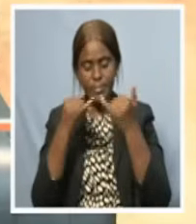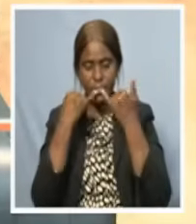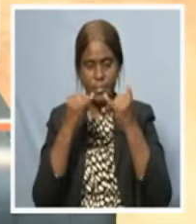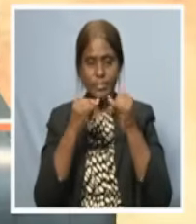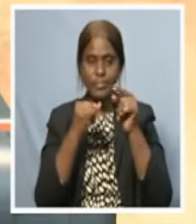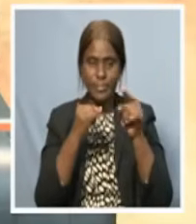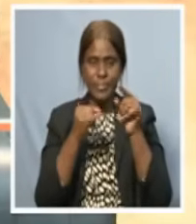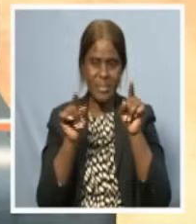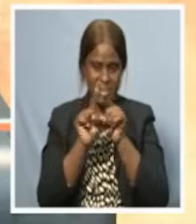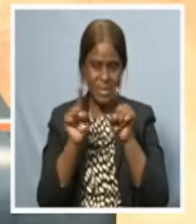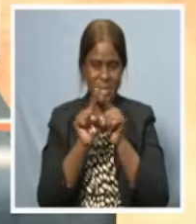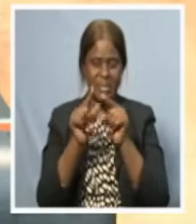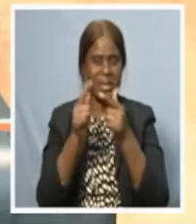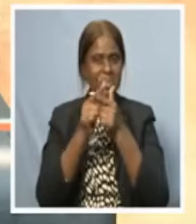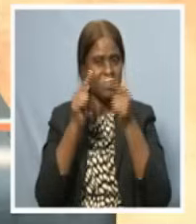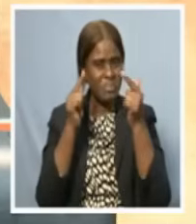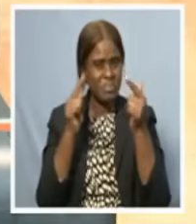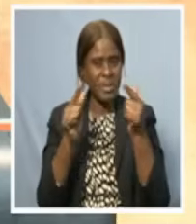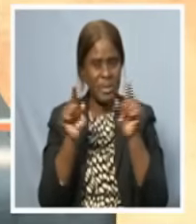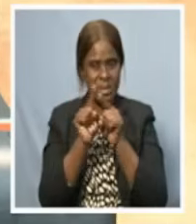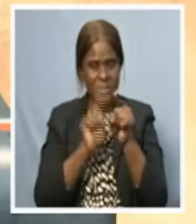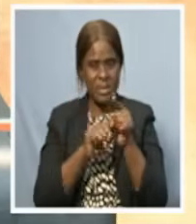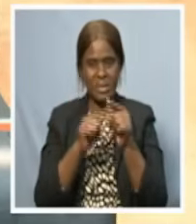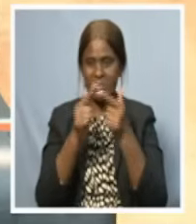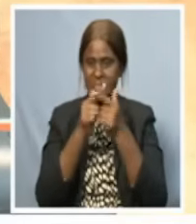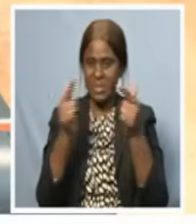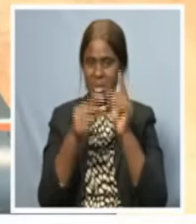database, it sounds so big and looks